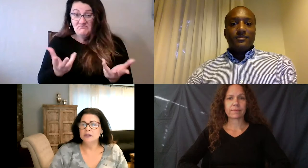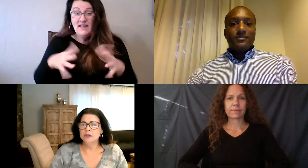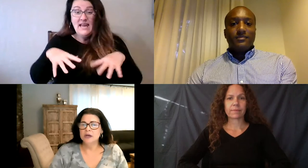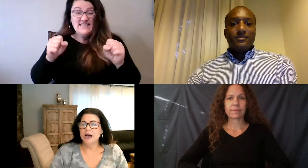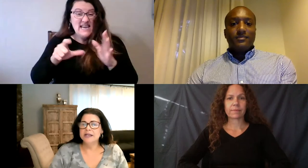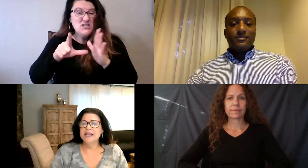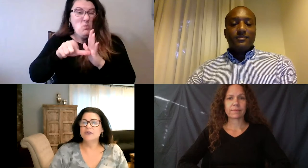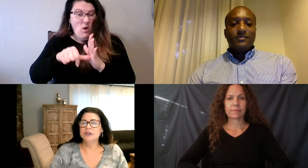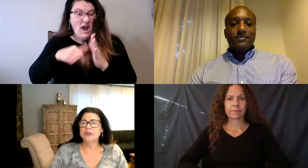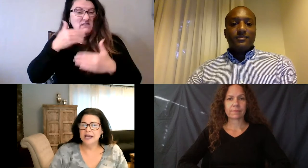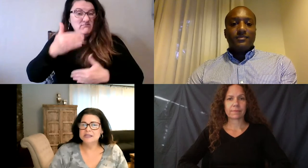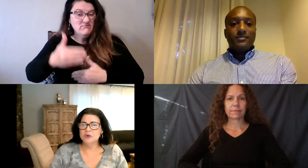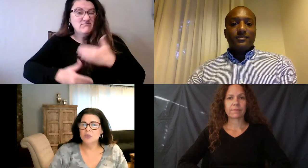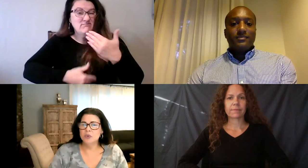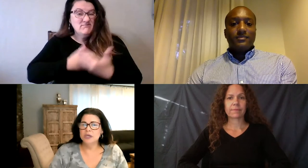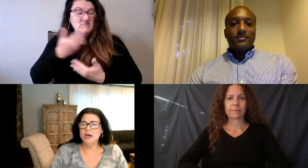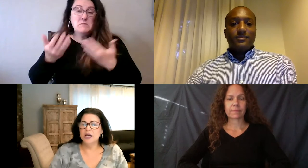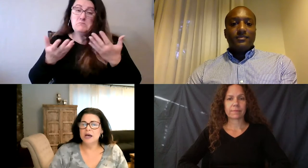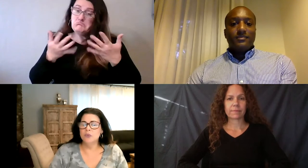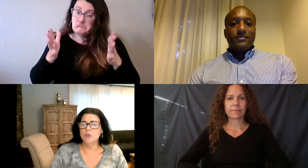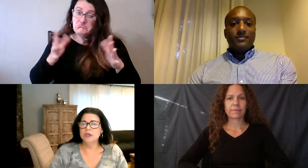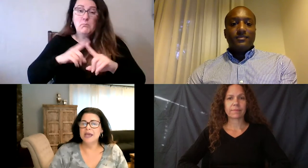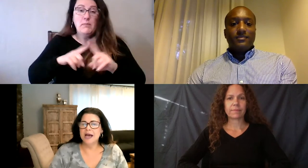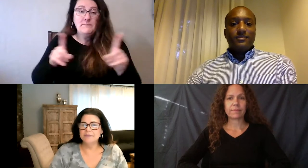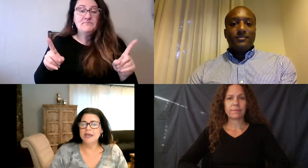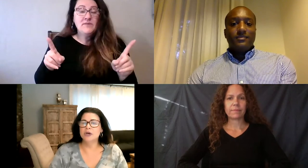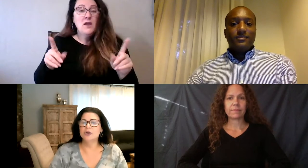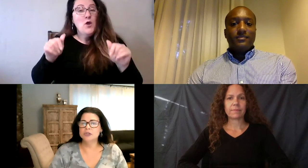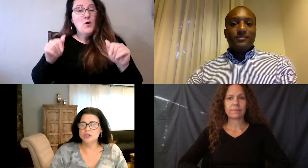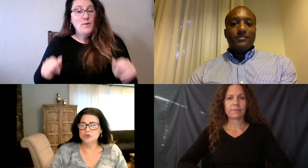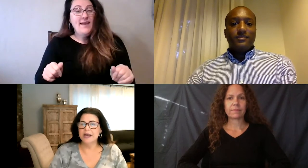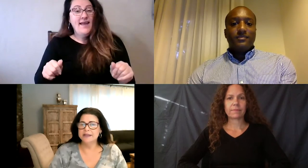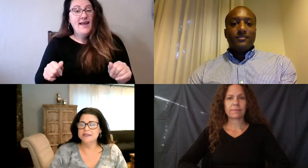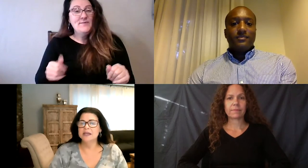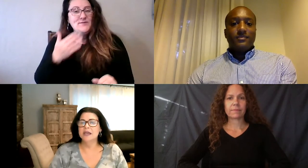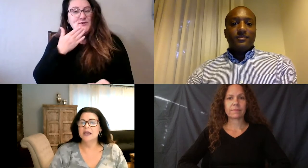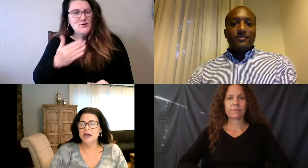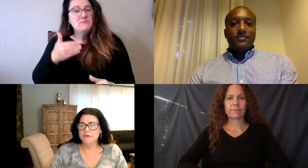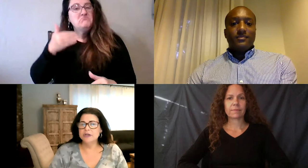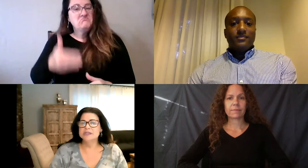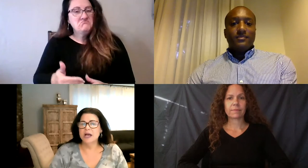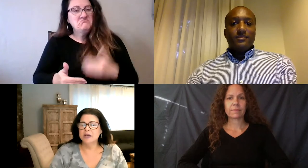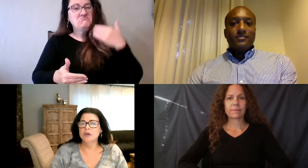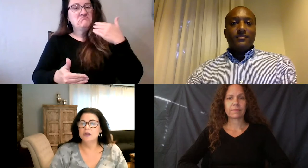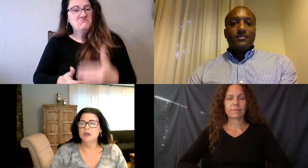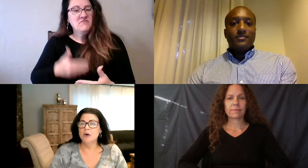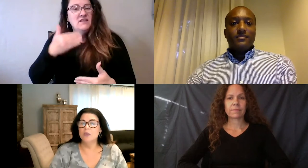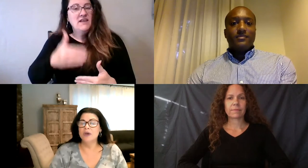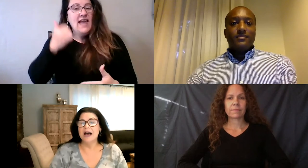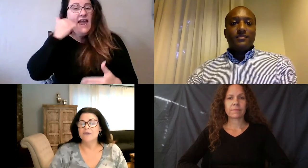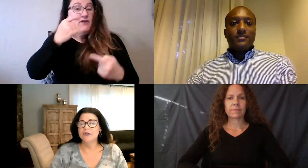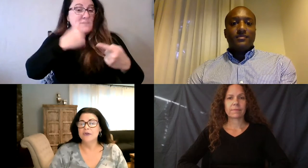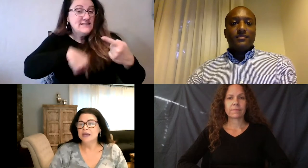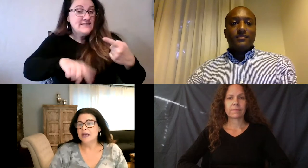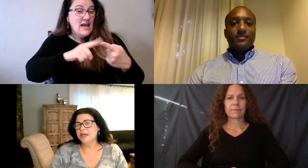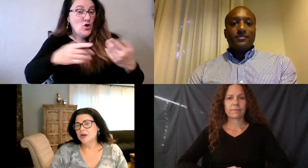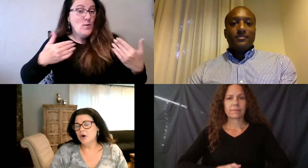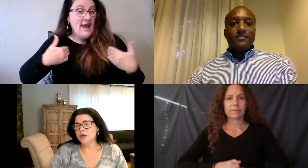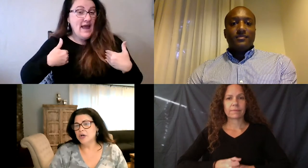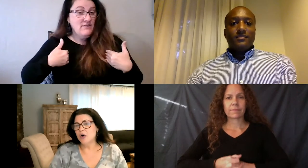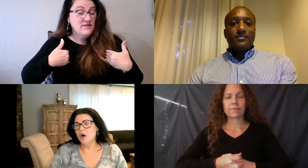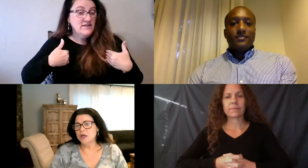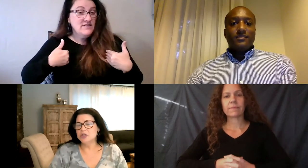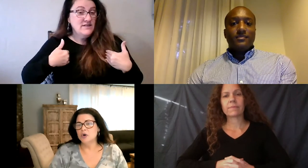a while. Nevertheless, we can make good strides in every cycle we have. And